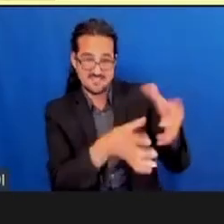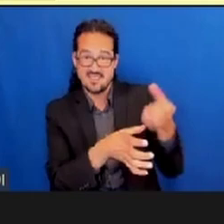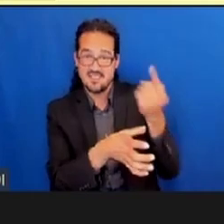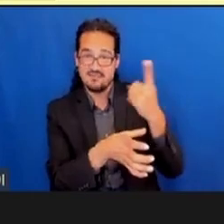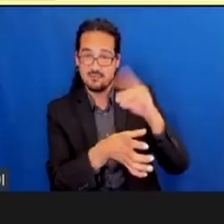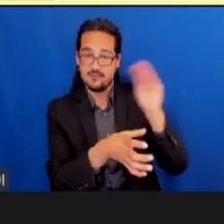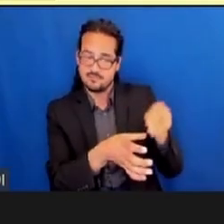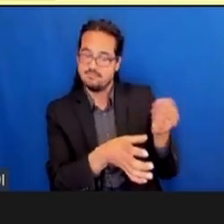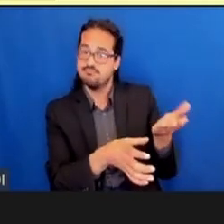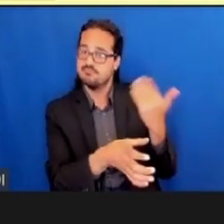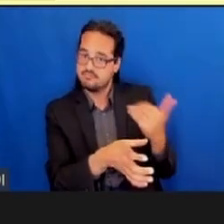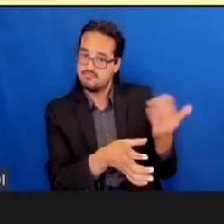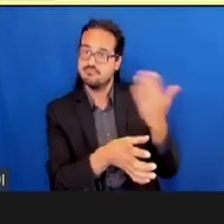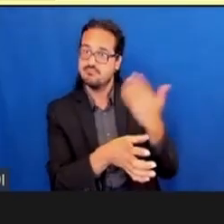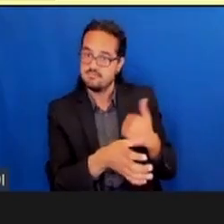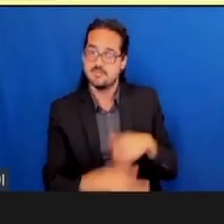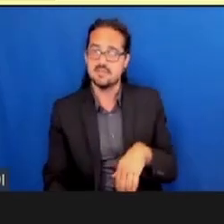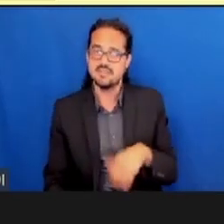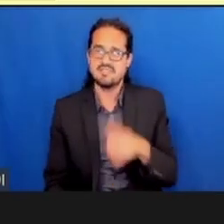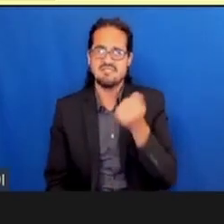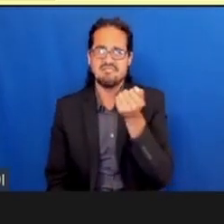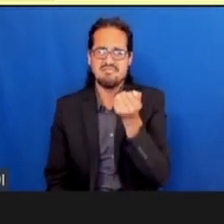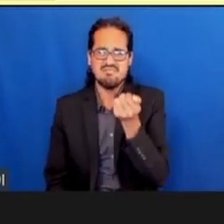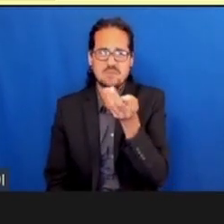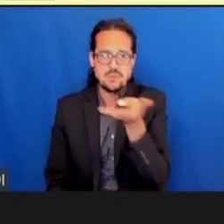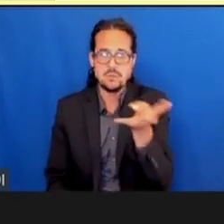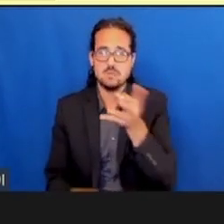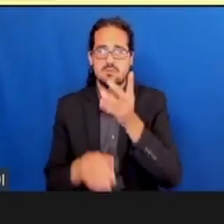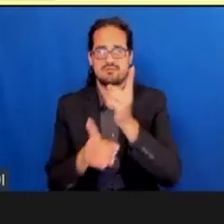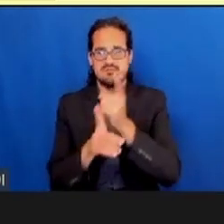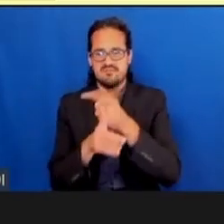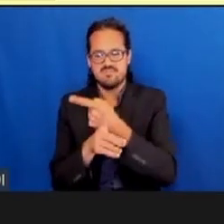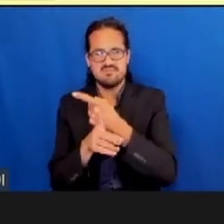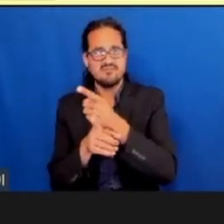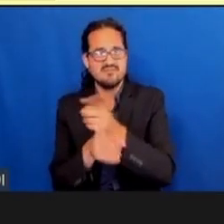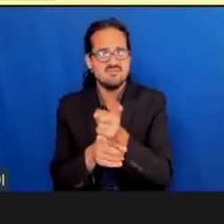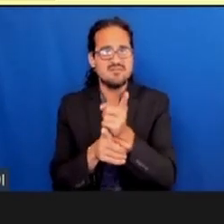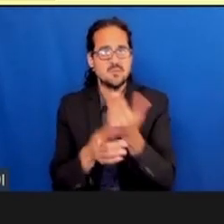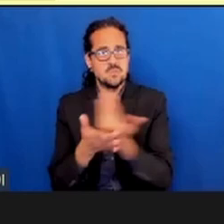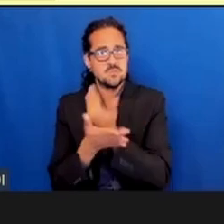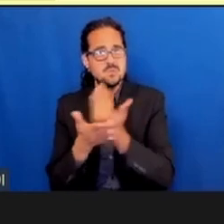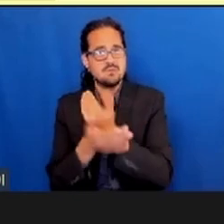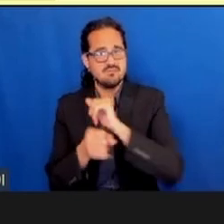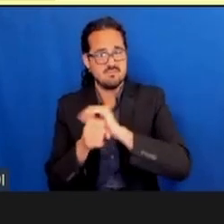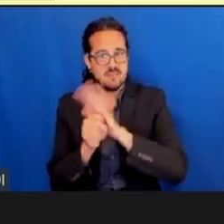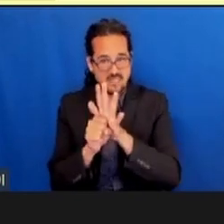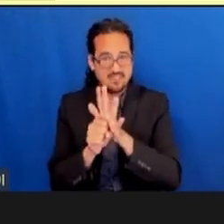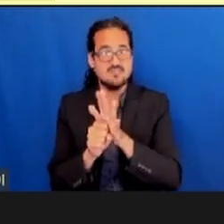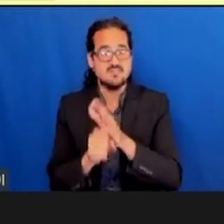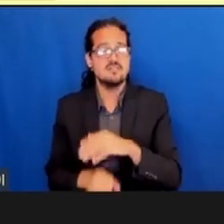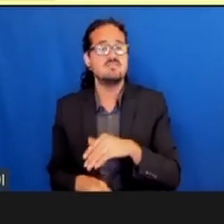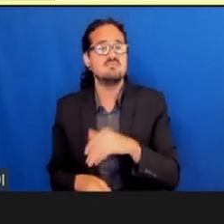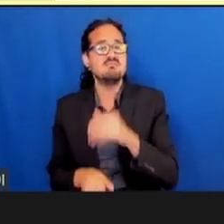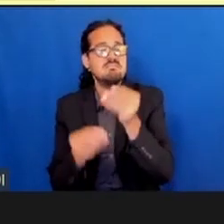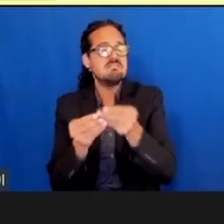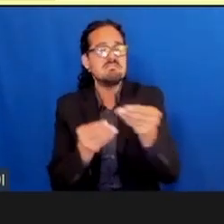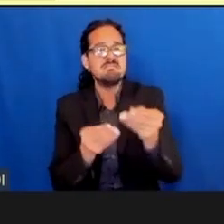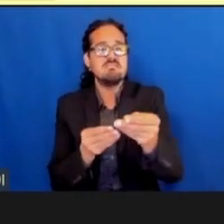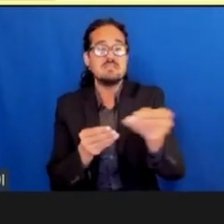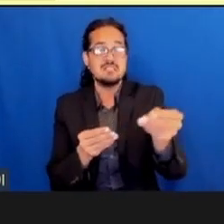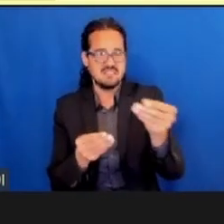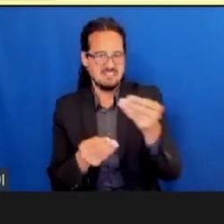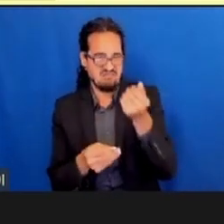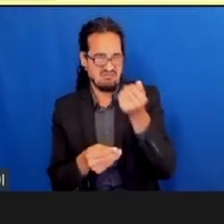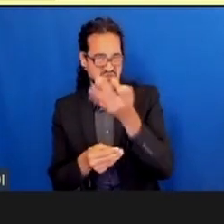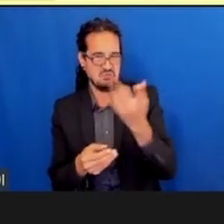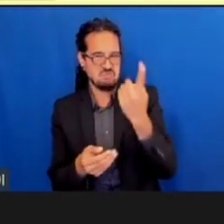Supervisor Verdoni said, 1 case per 100,000 residents in the past, per day, which is the lowest rates we've had.